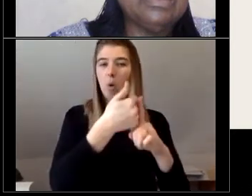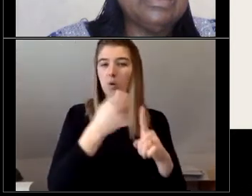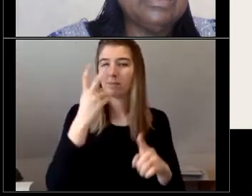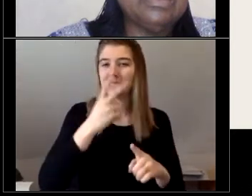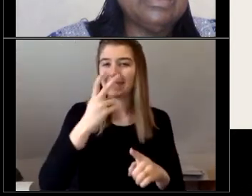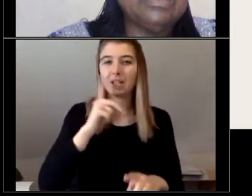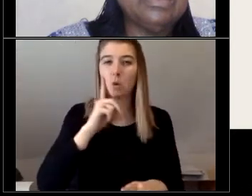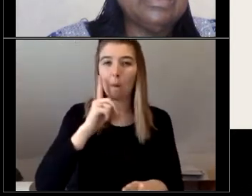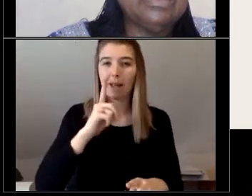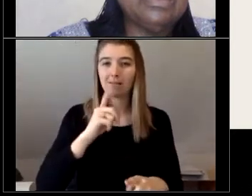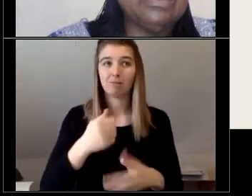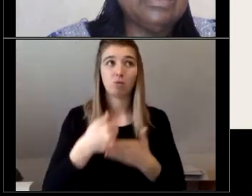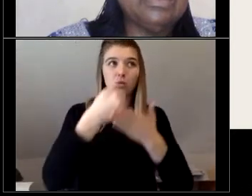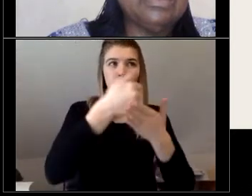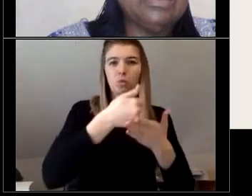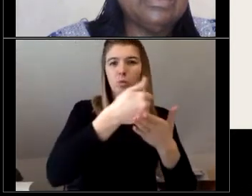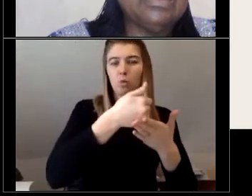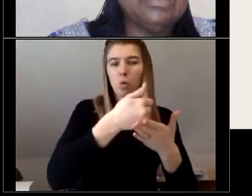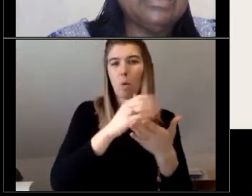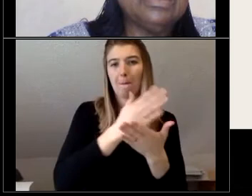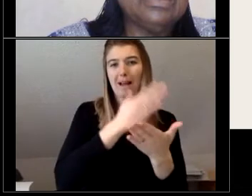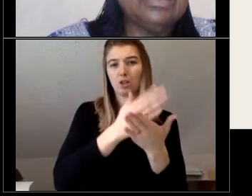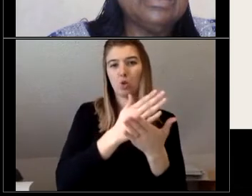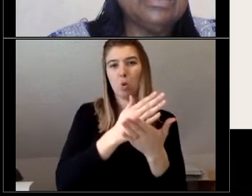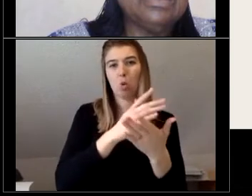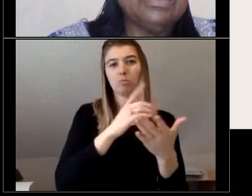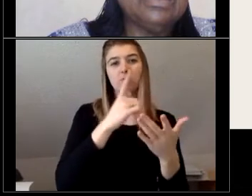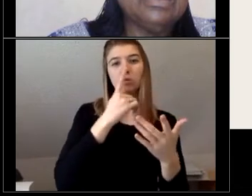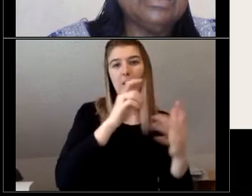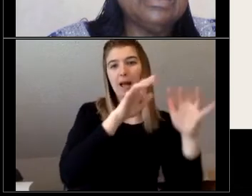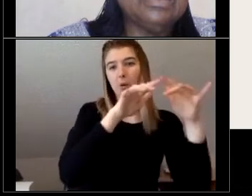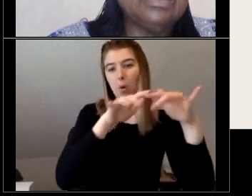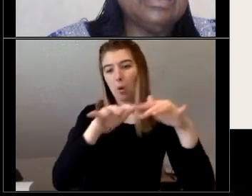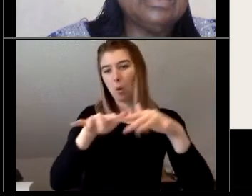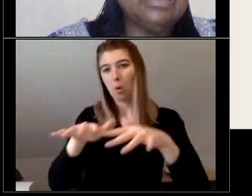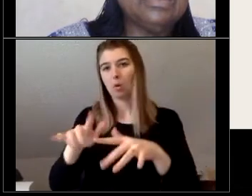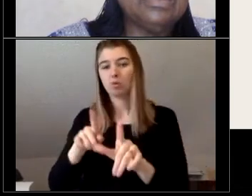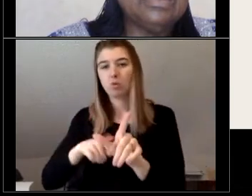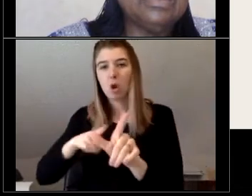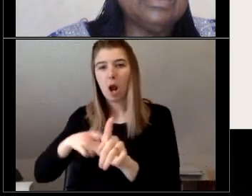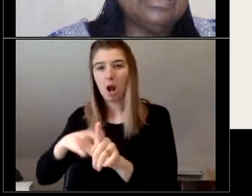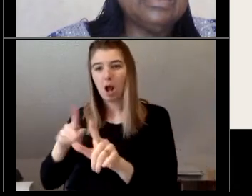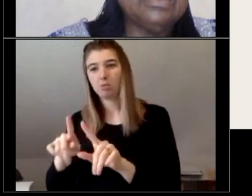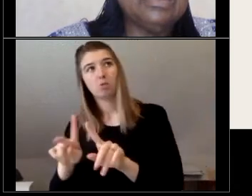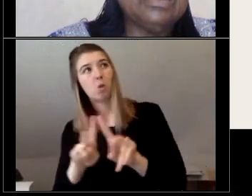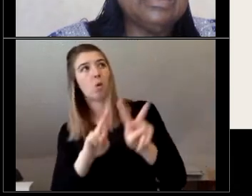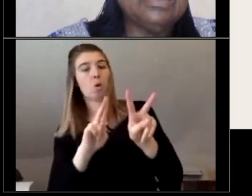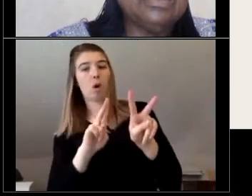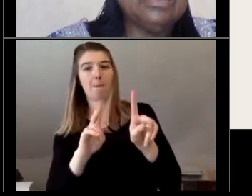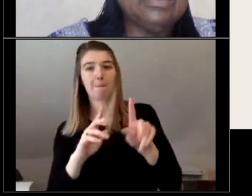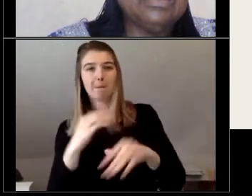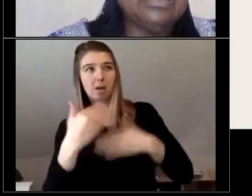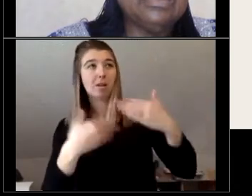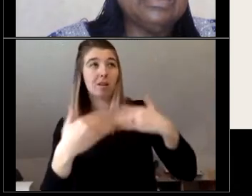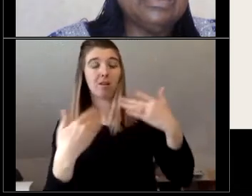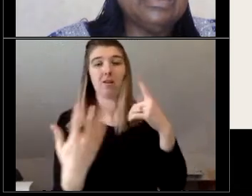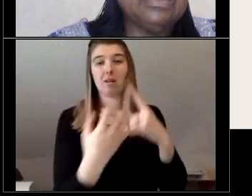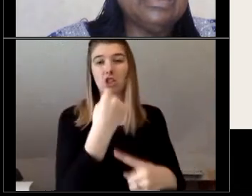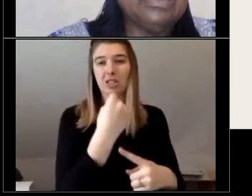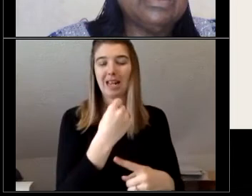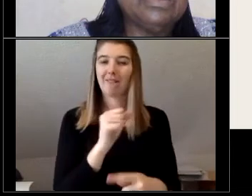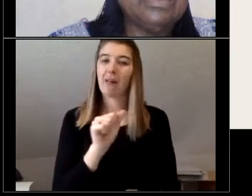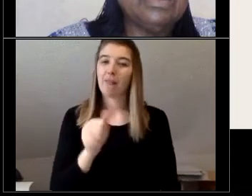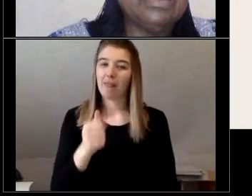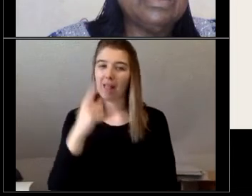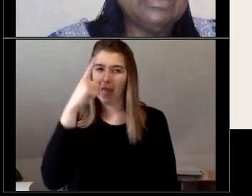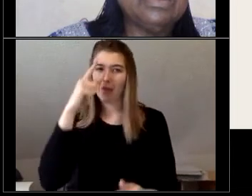drive the change that we want to see and that we want to be. And then I think in terms of targeting that focus, you know, we know that men want to take